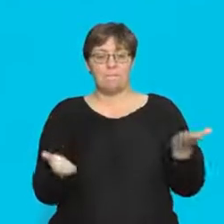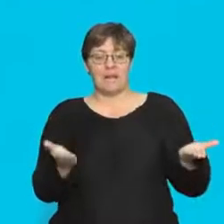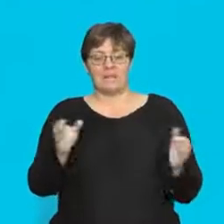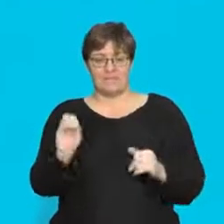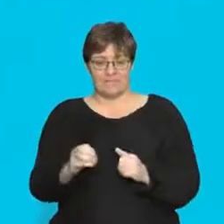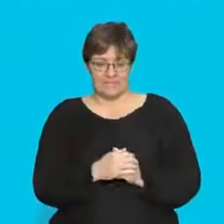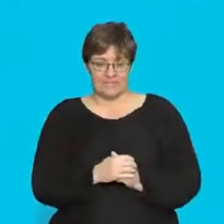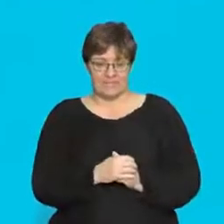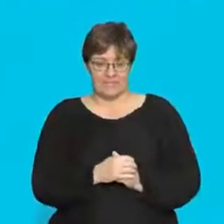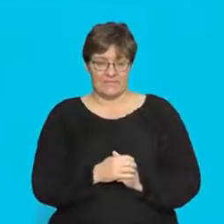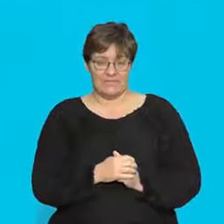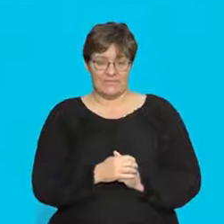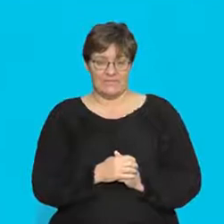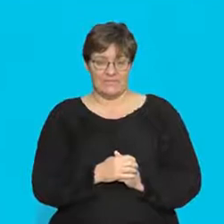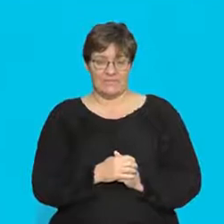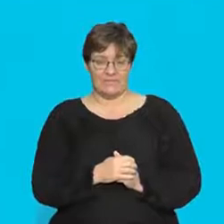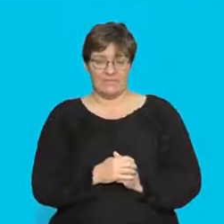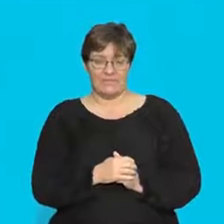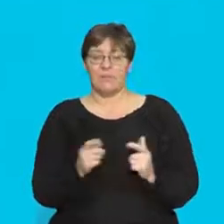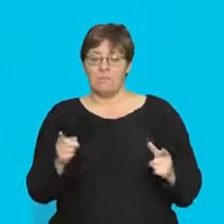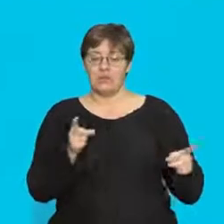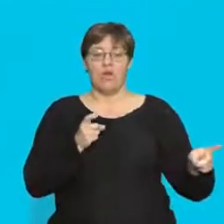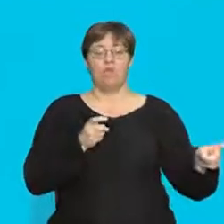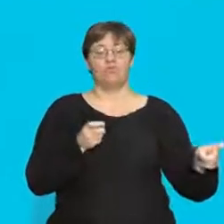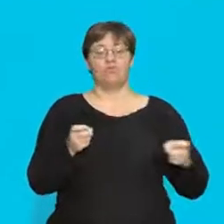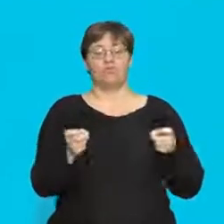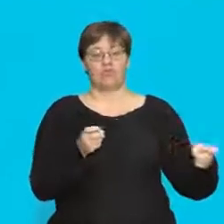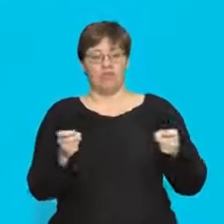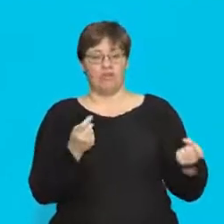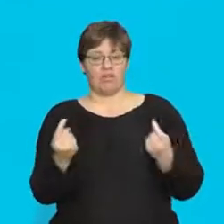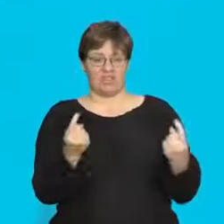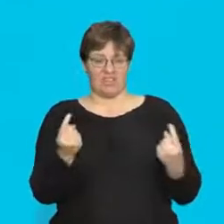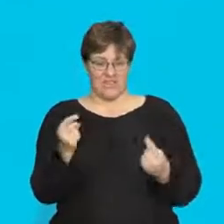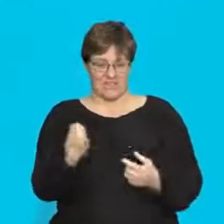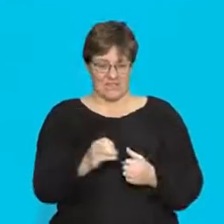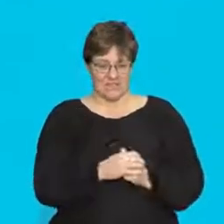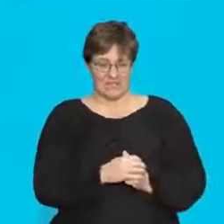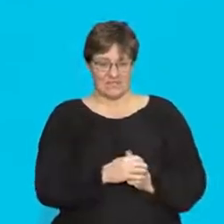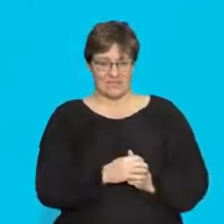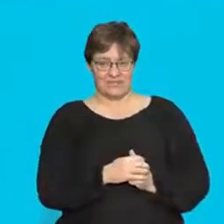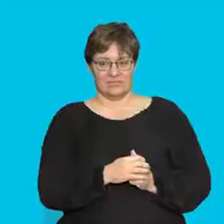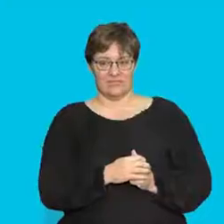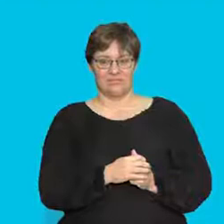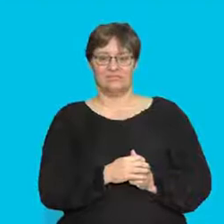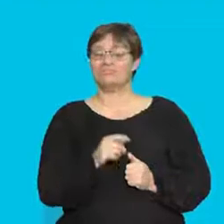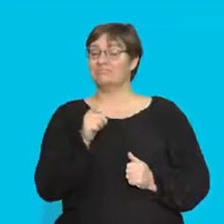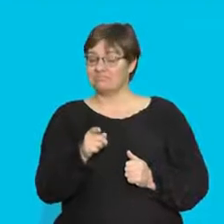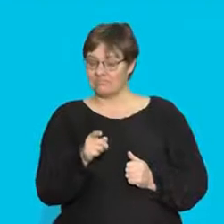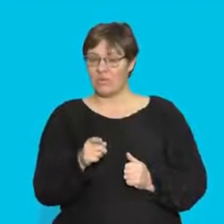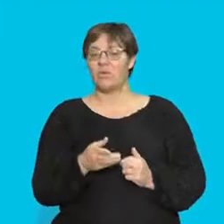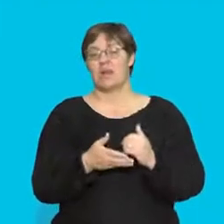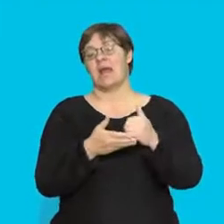balance. They are keeping a control on each other, which is very,